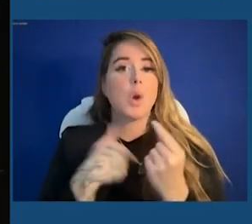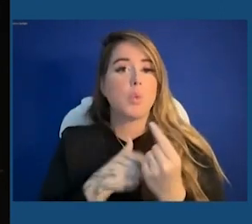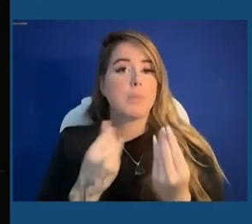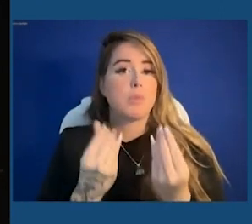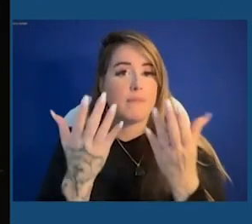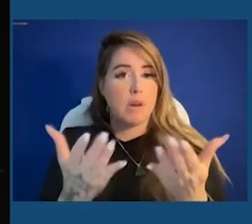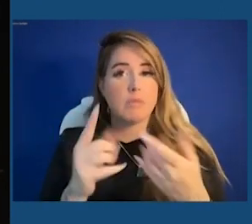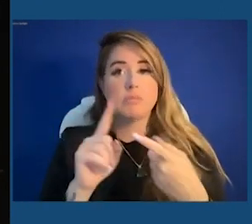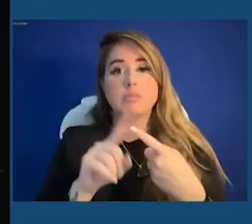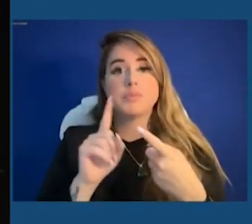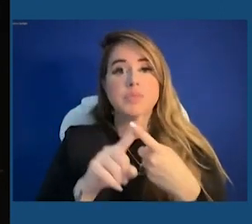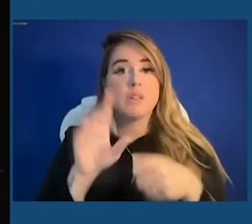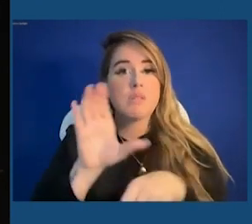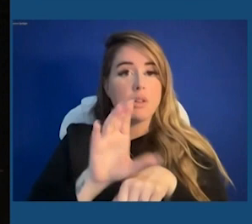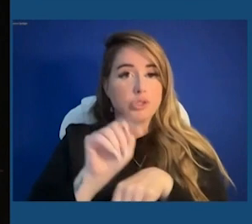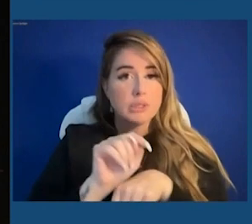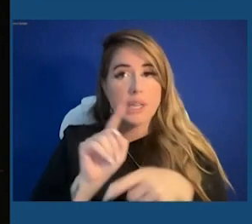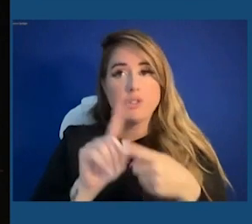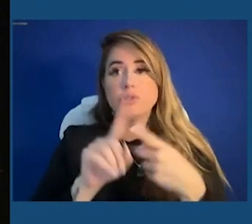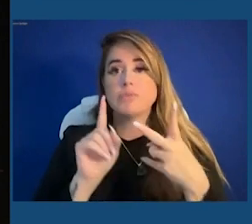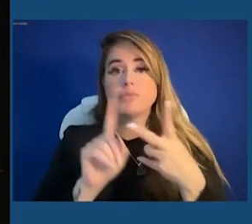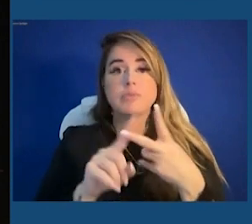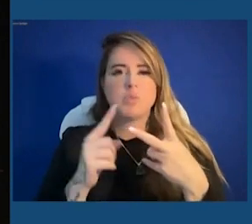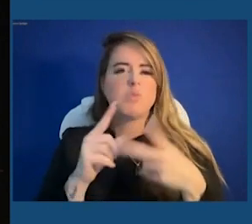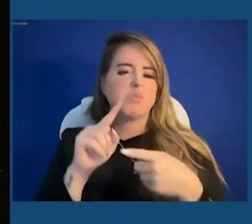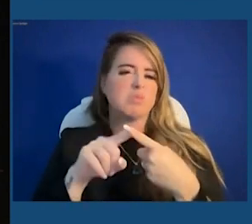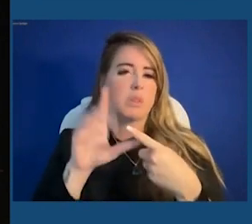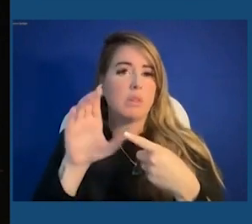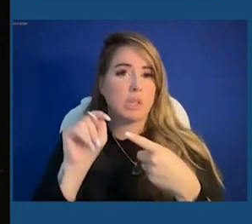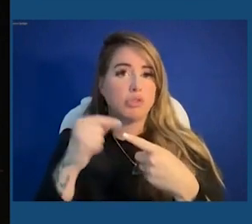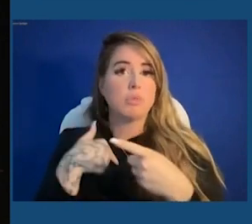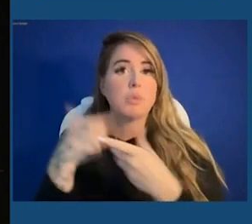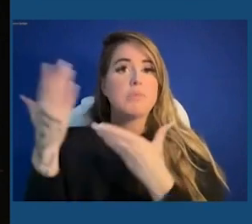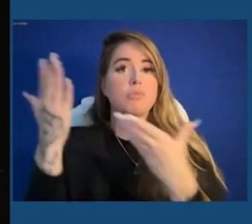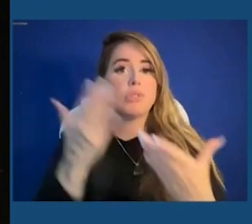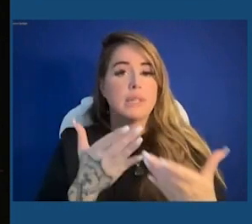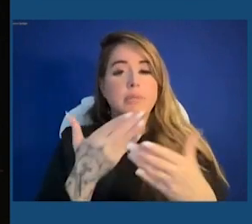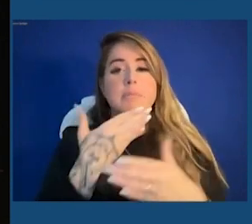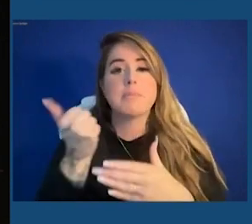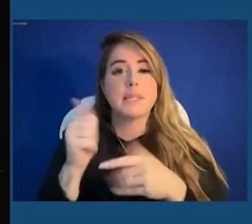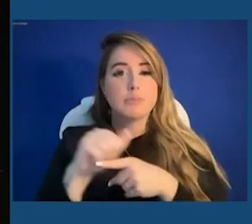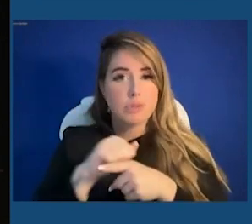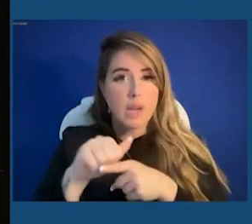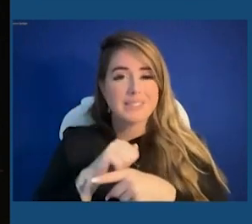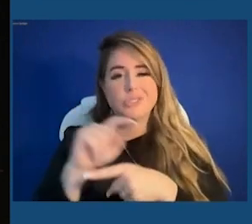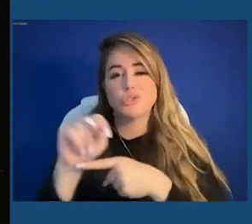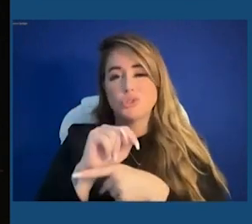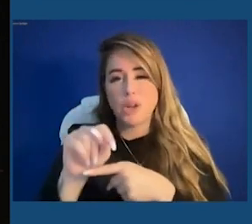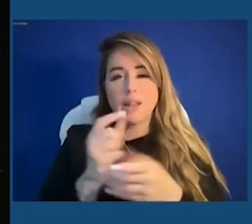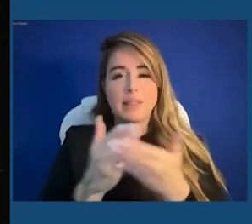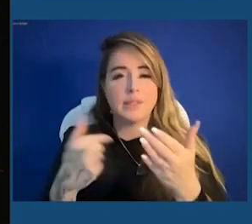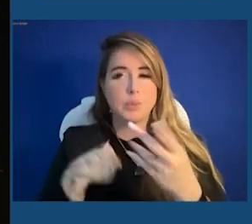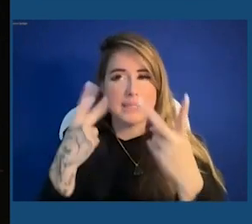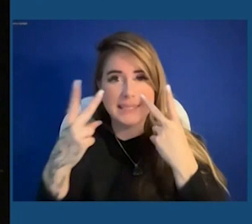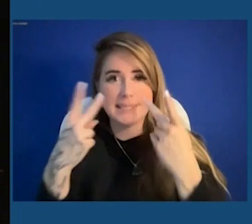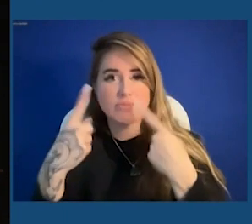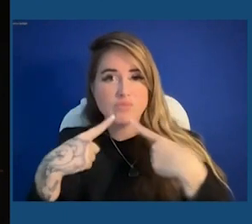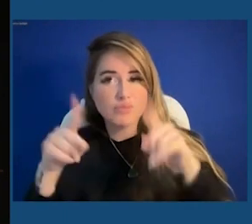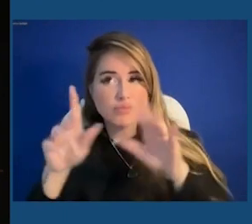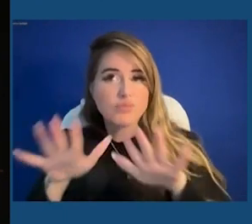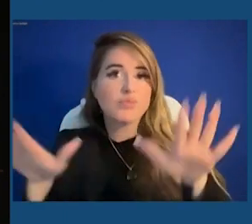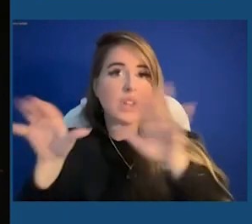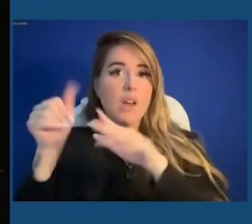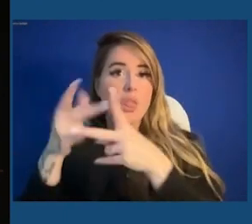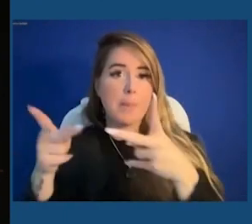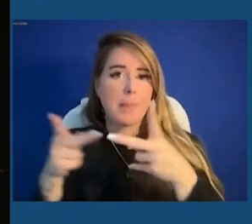provide consultation, where we bring in best practices, trainings, things that have worked other places that we can share